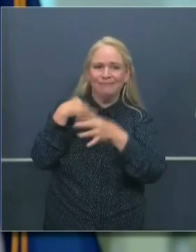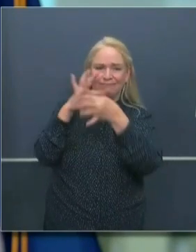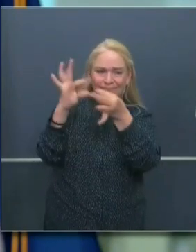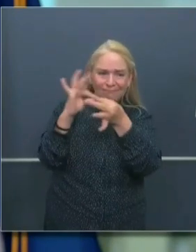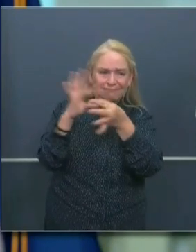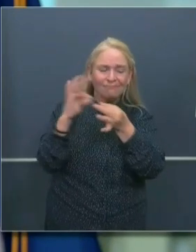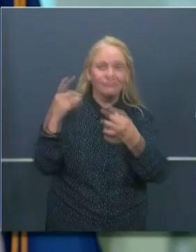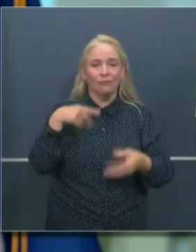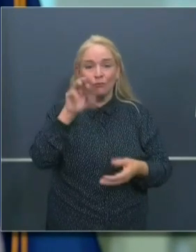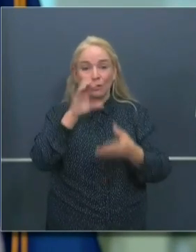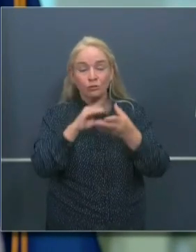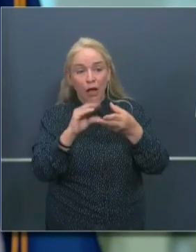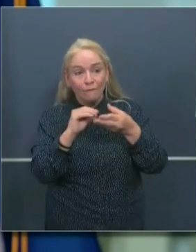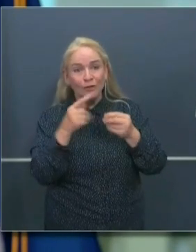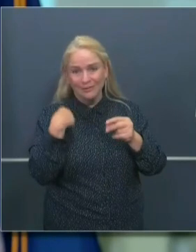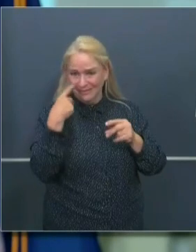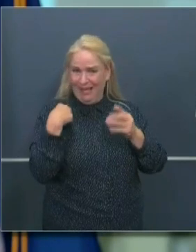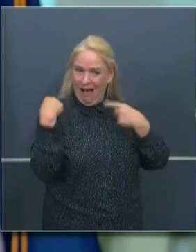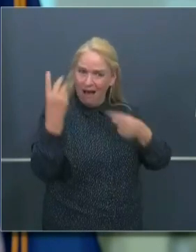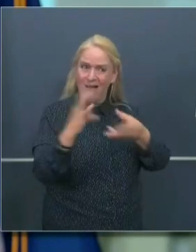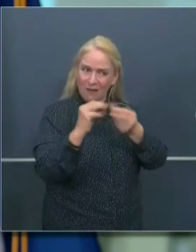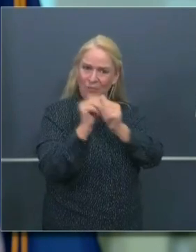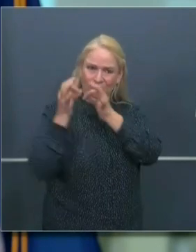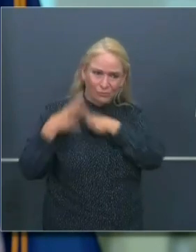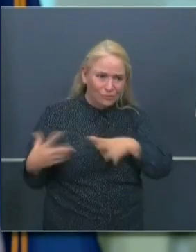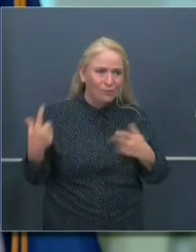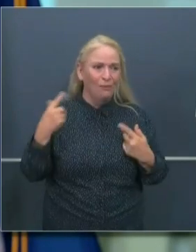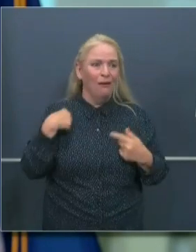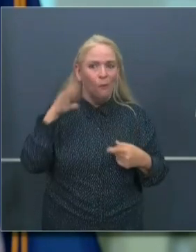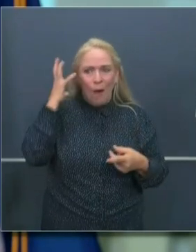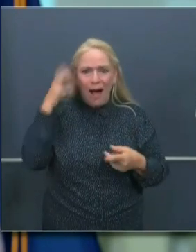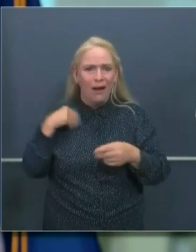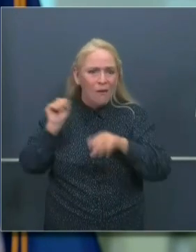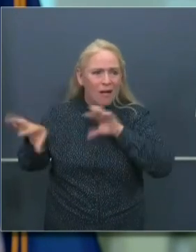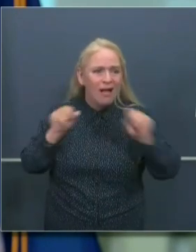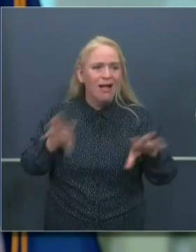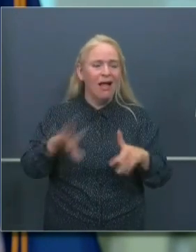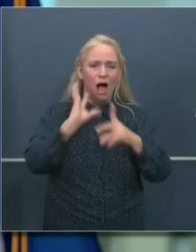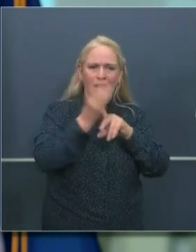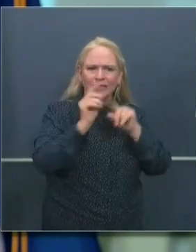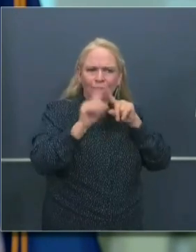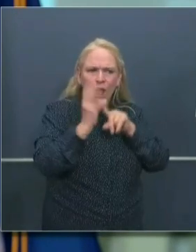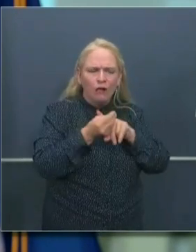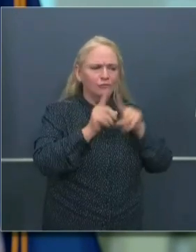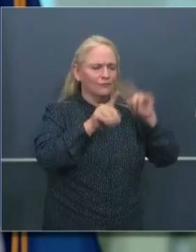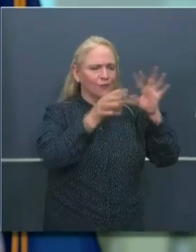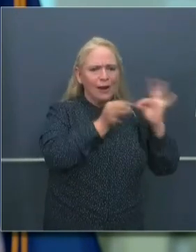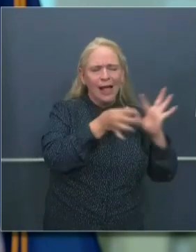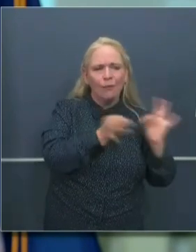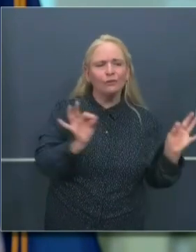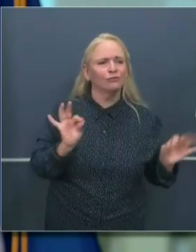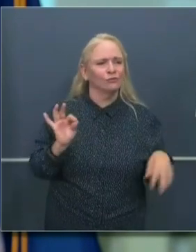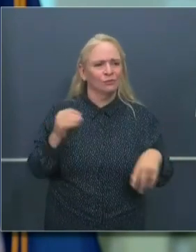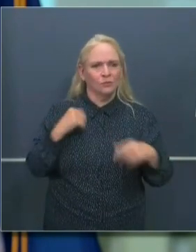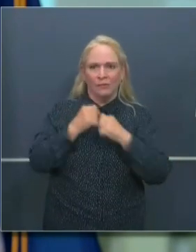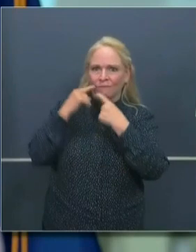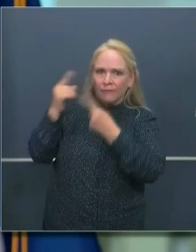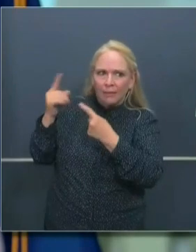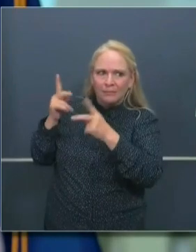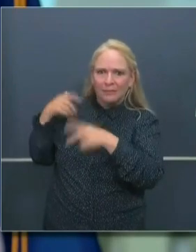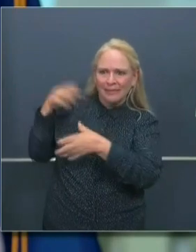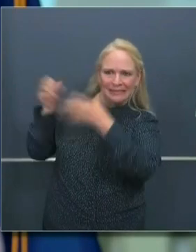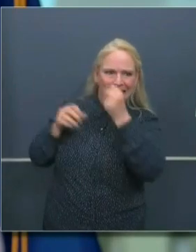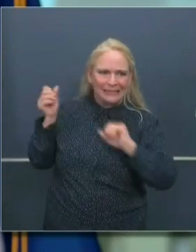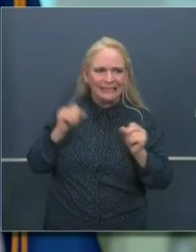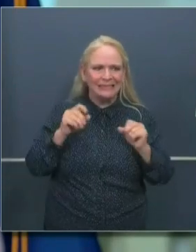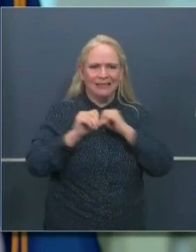and you saw some of the material we put out in a very culturally competent way with trusted messengers, with celebrities. We're trying to reach